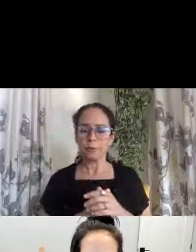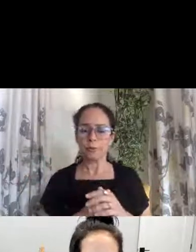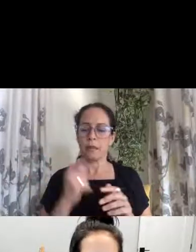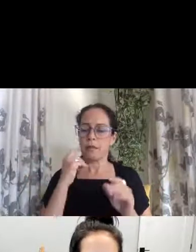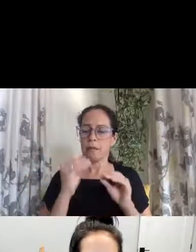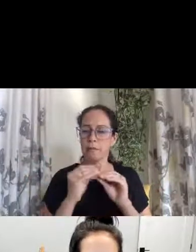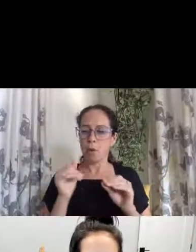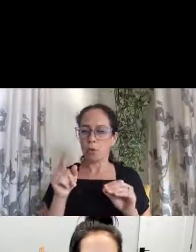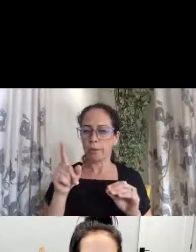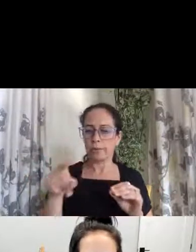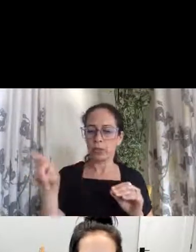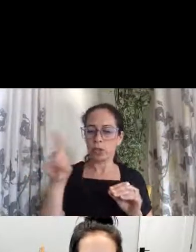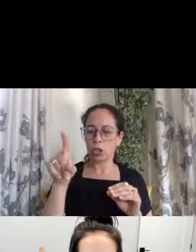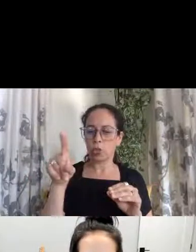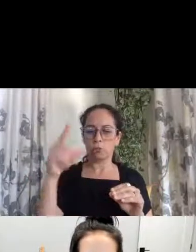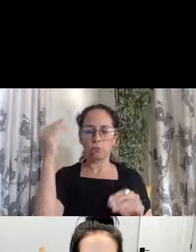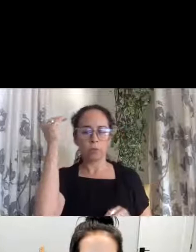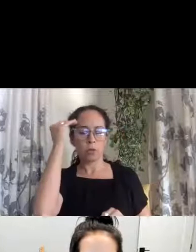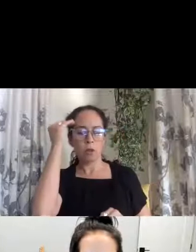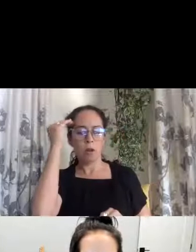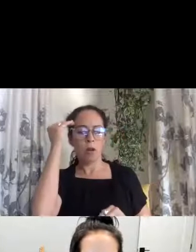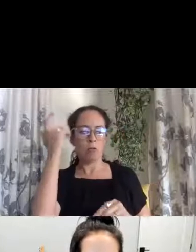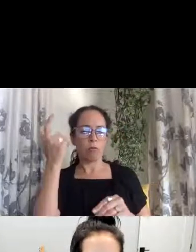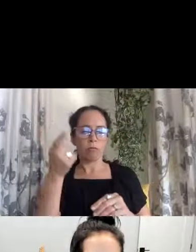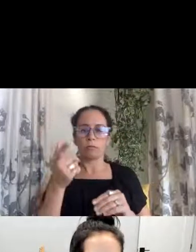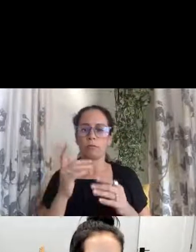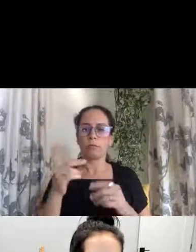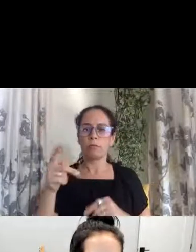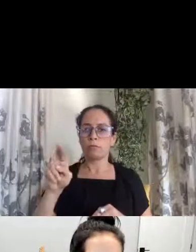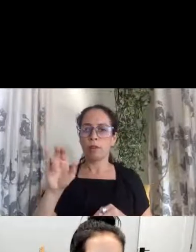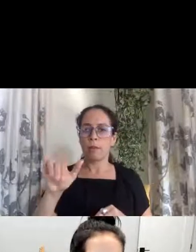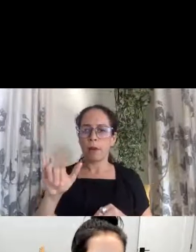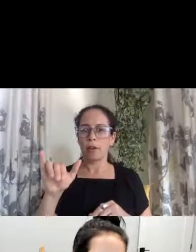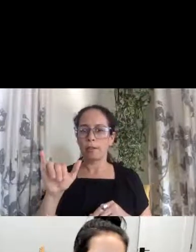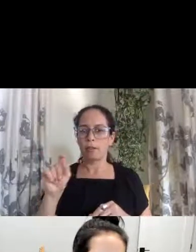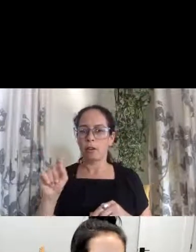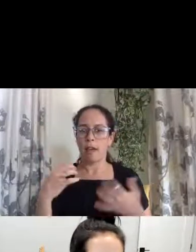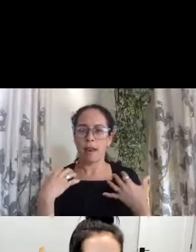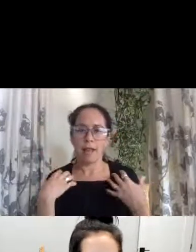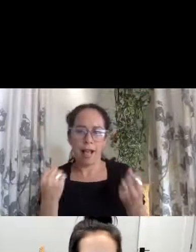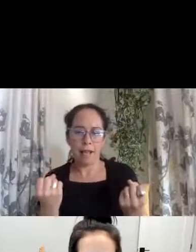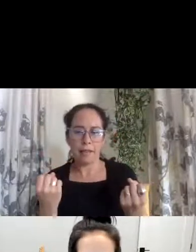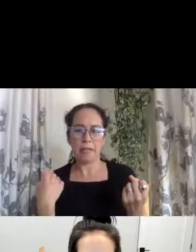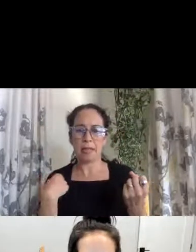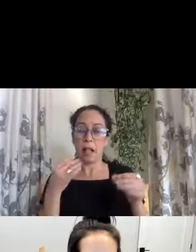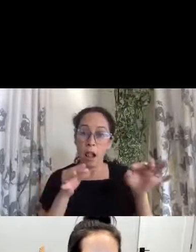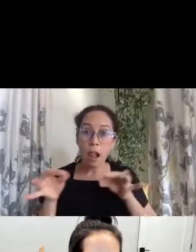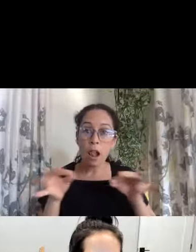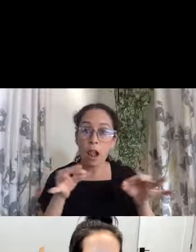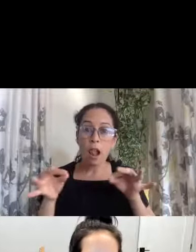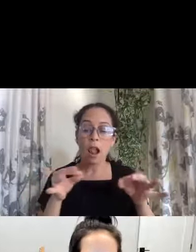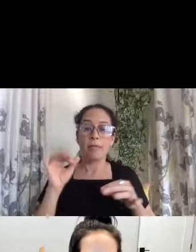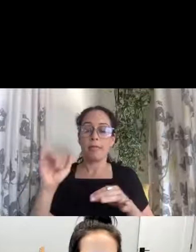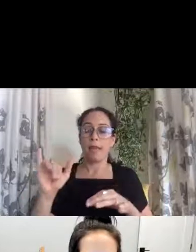you are familiarized with Primary.health, our platform. So I'm not going to spend too much time